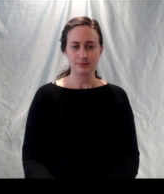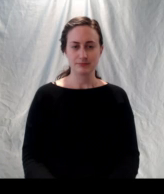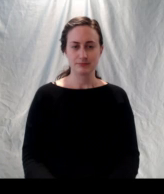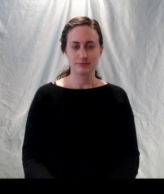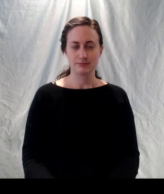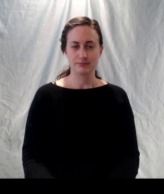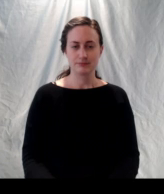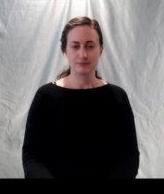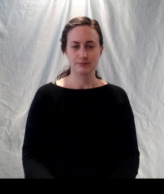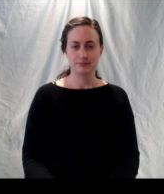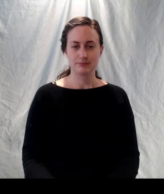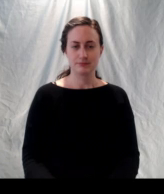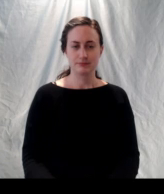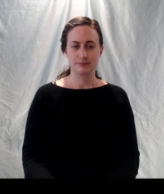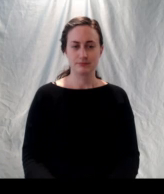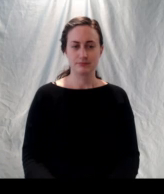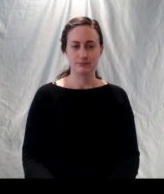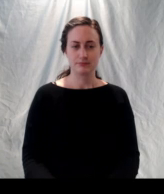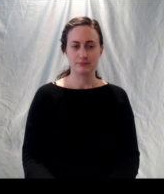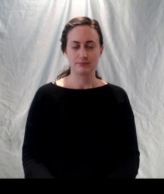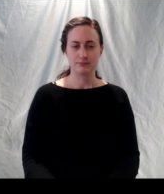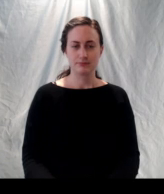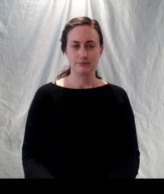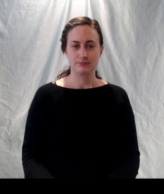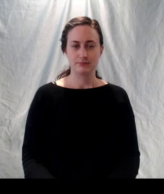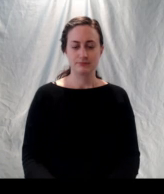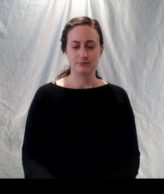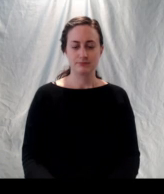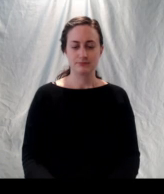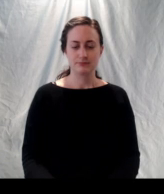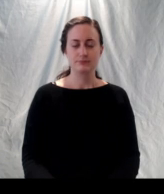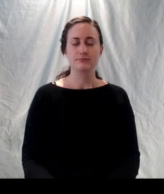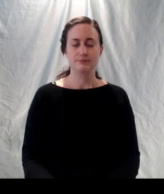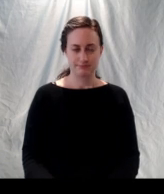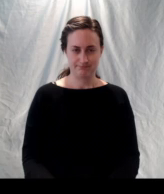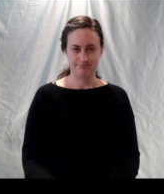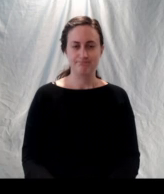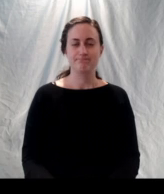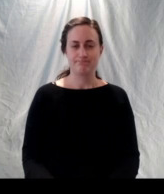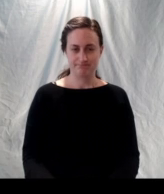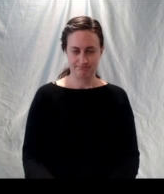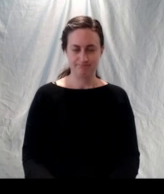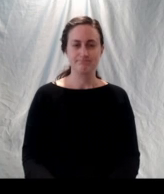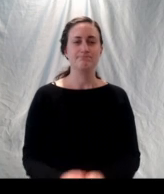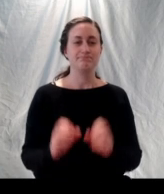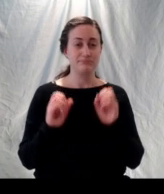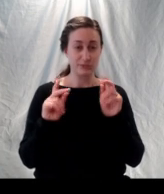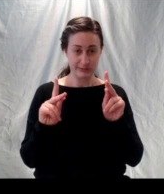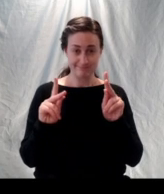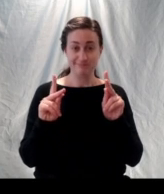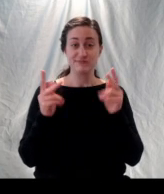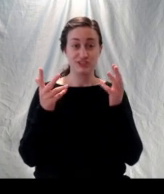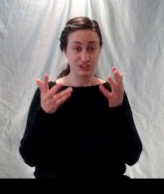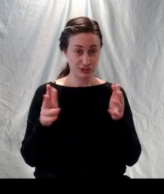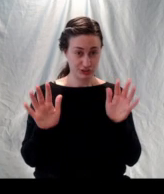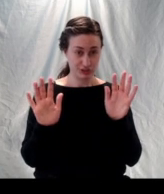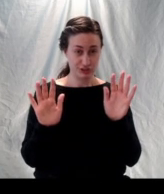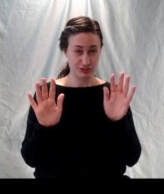Okay, now that you've checked in with your body, focus on the sounds that you can hear around you.